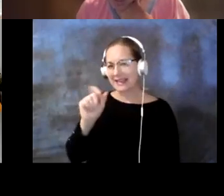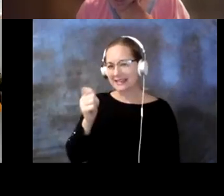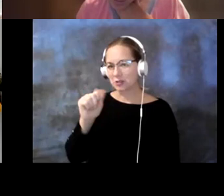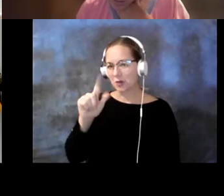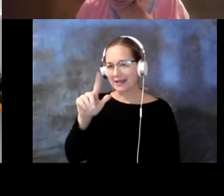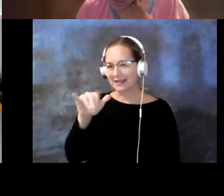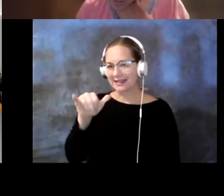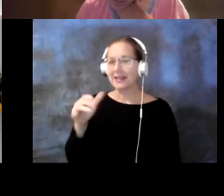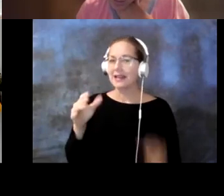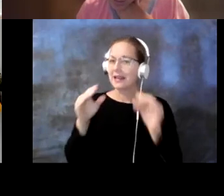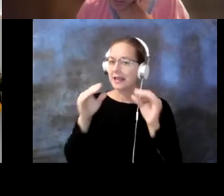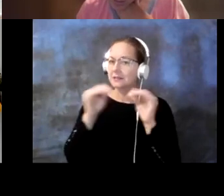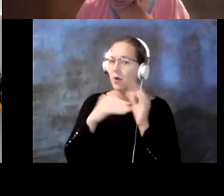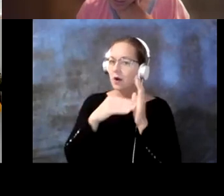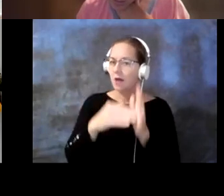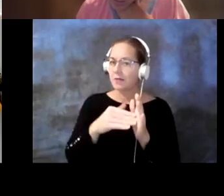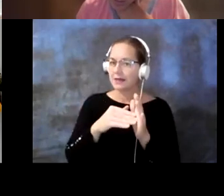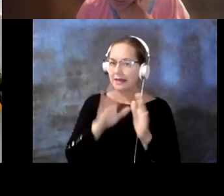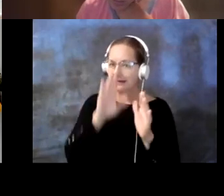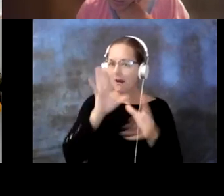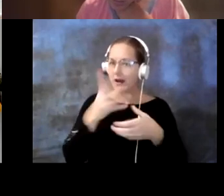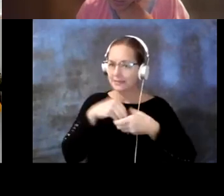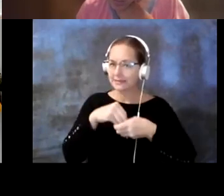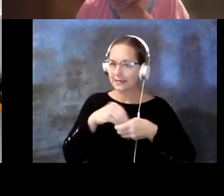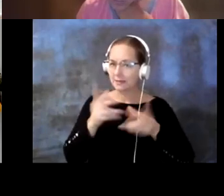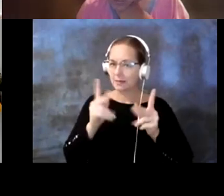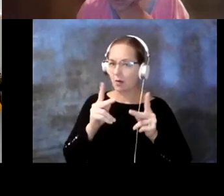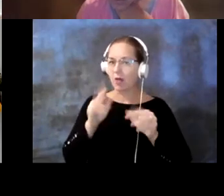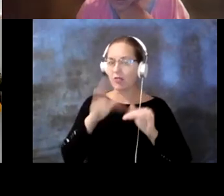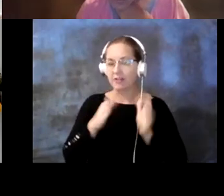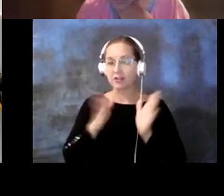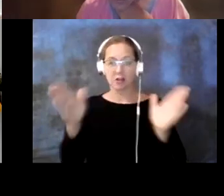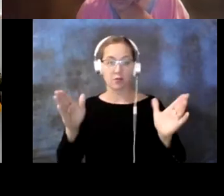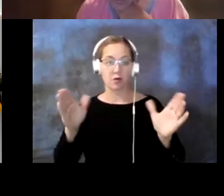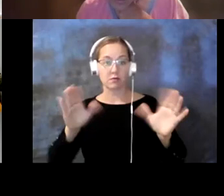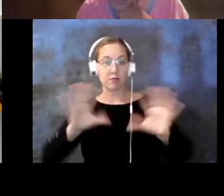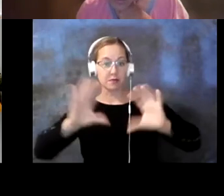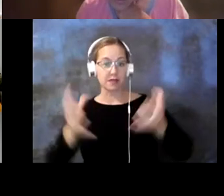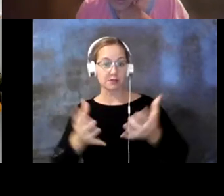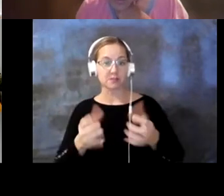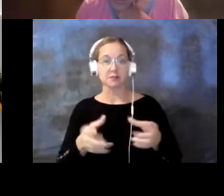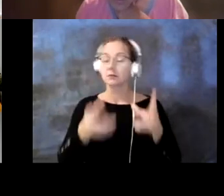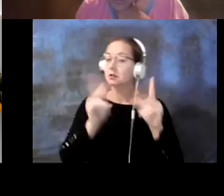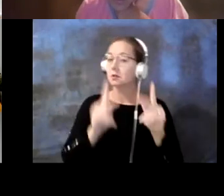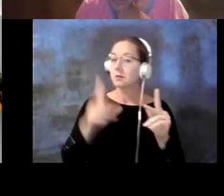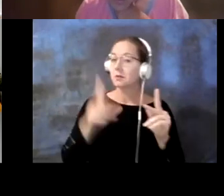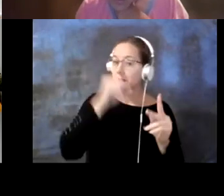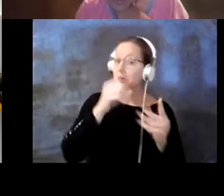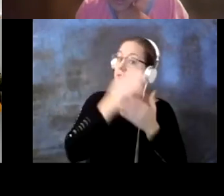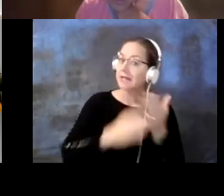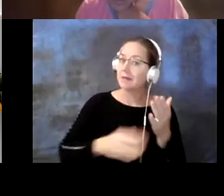more common in autistic people than the general population. So people might assume there's some truth to